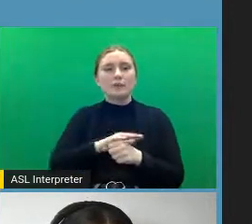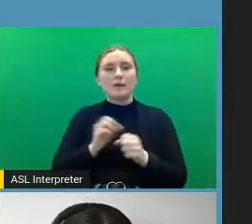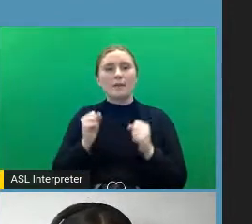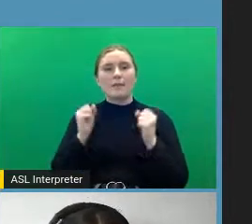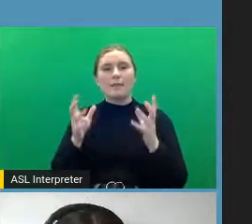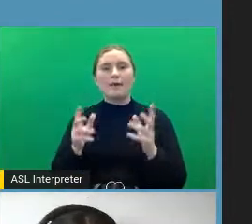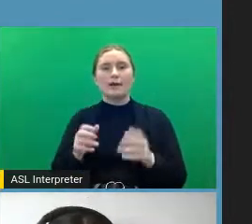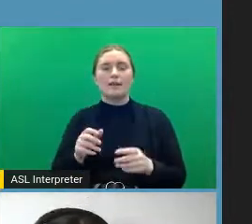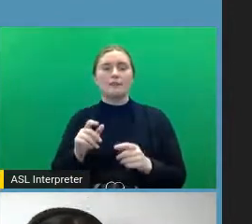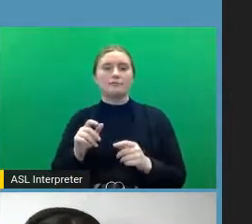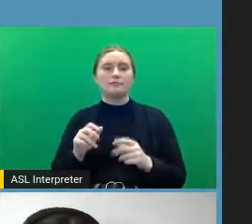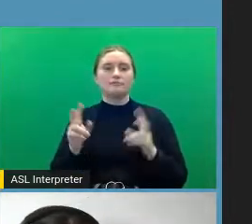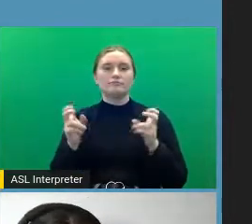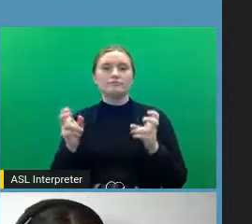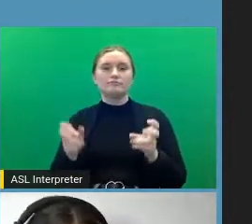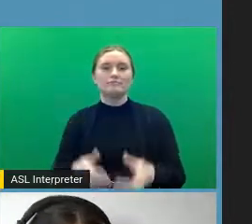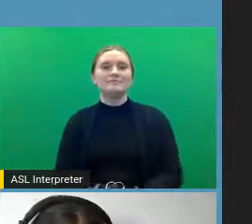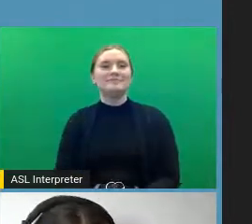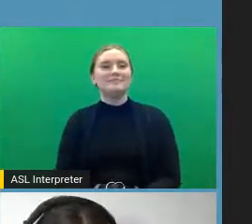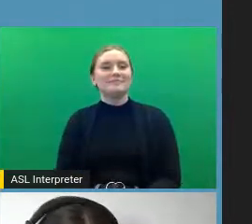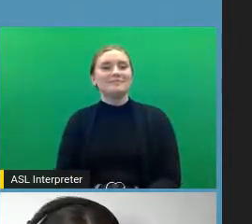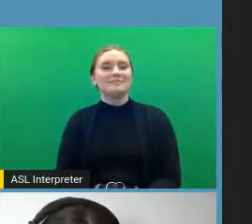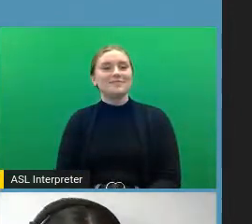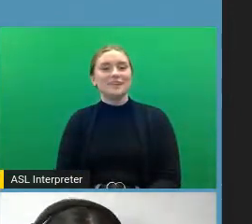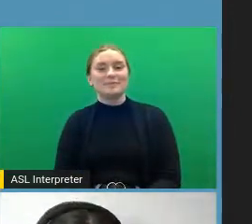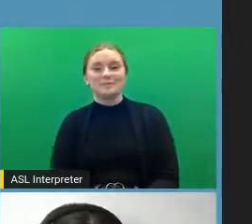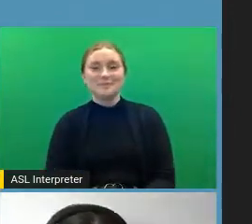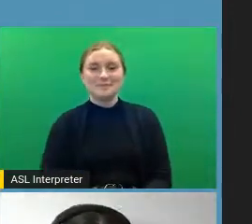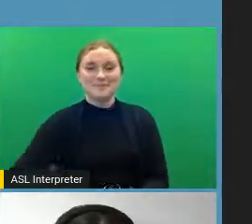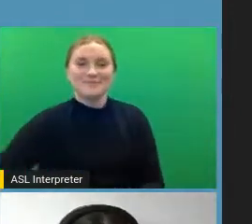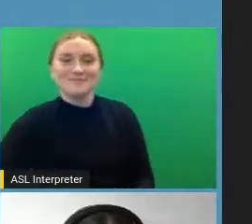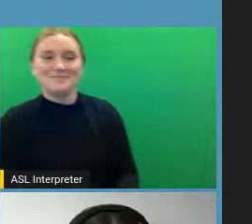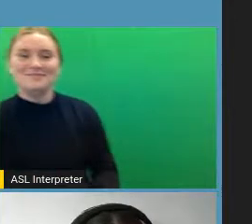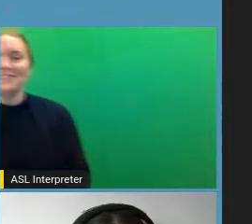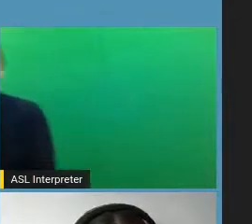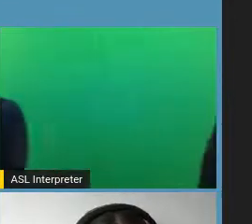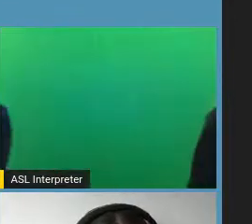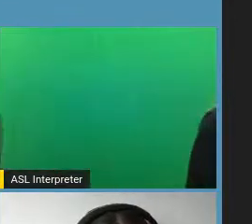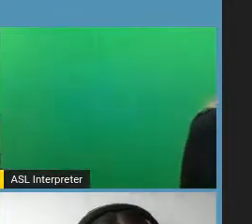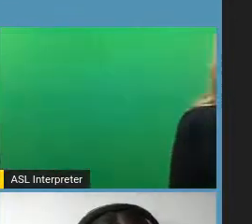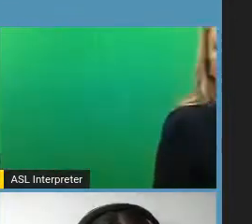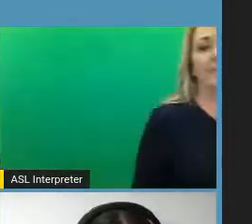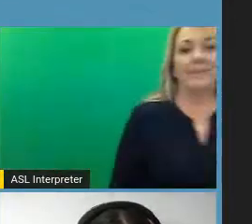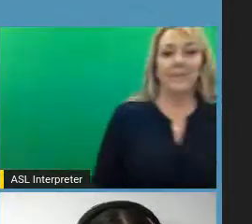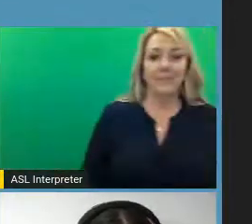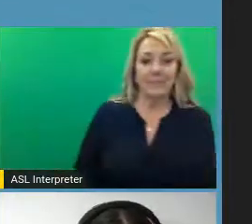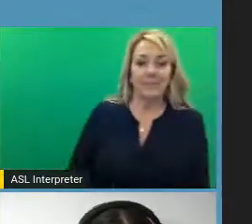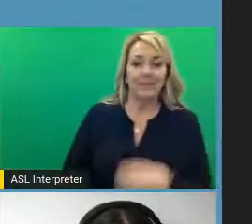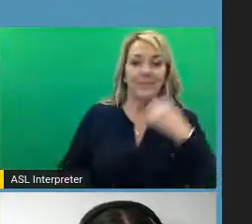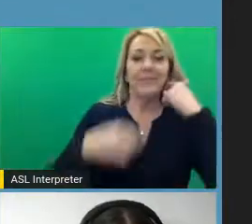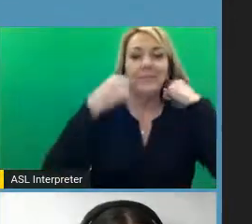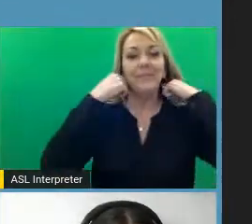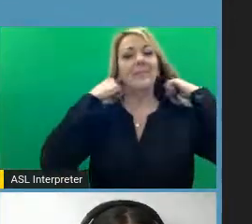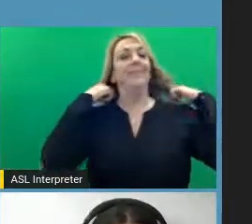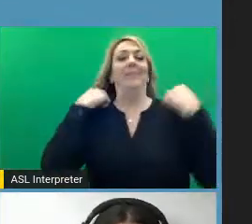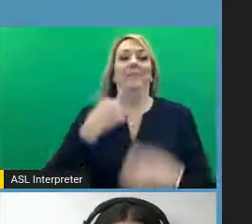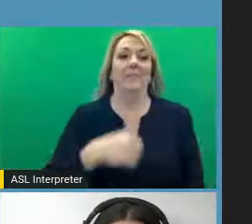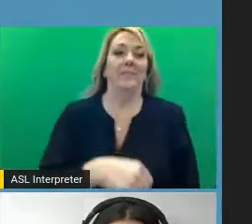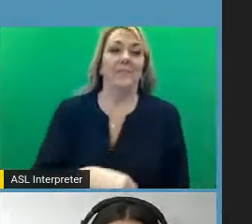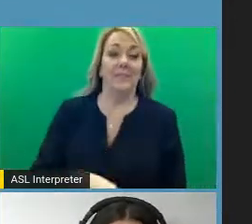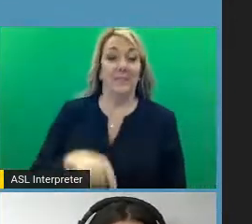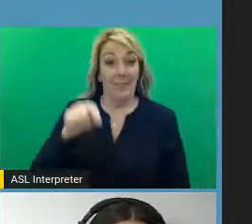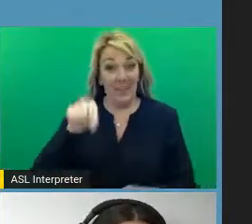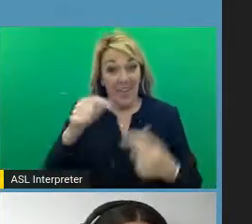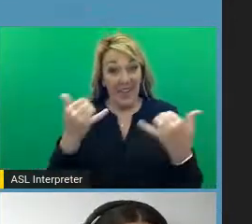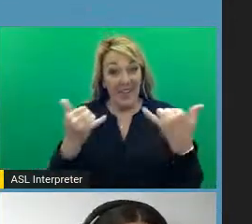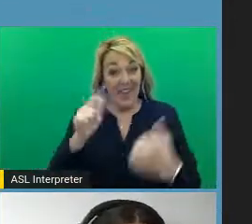streaming. So let's take all the knowledge we've accumulated thus far and talk about live events like this one. We're in a